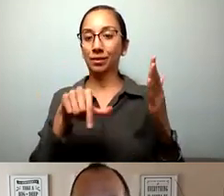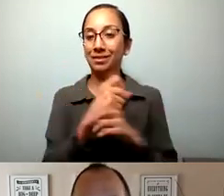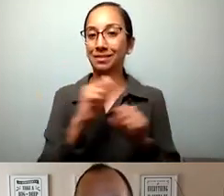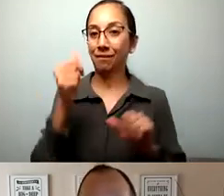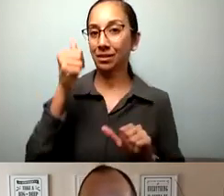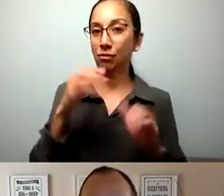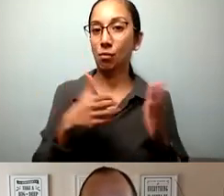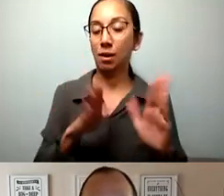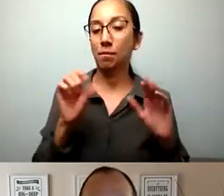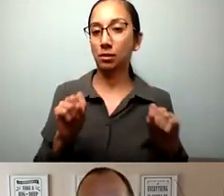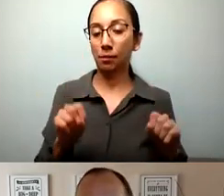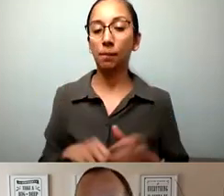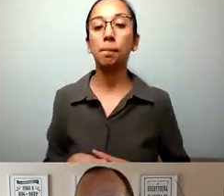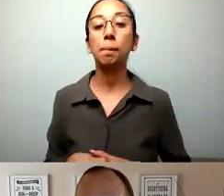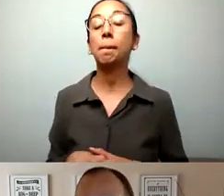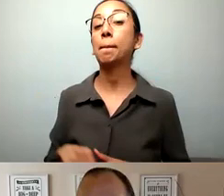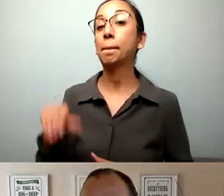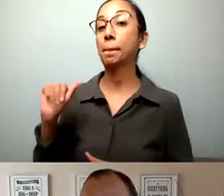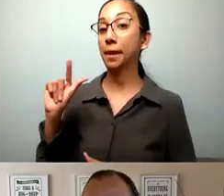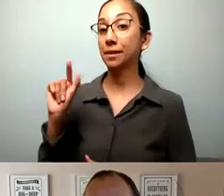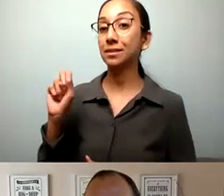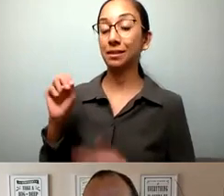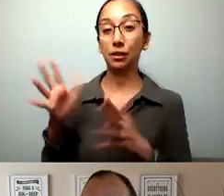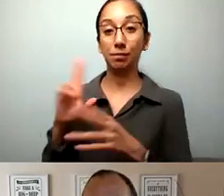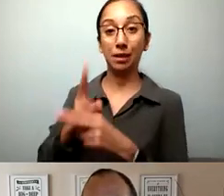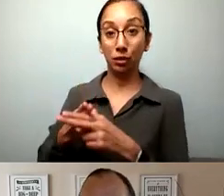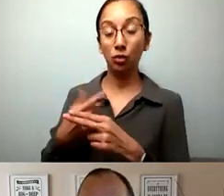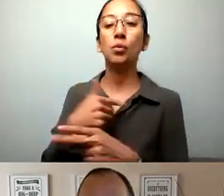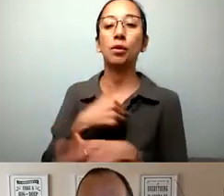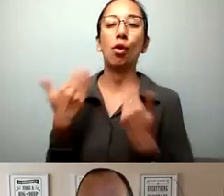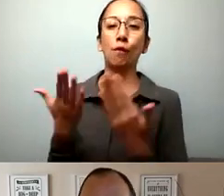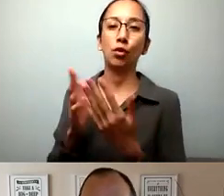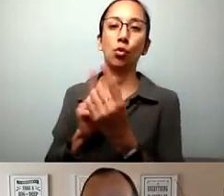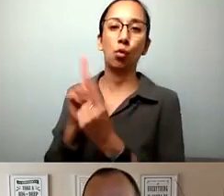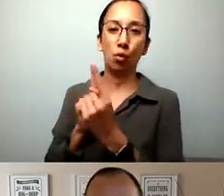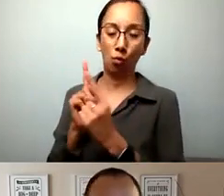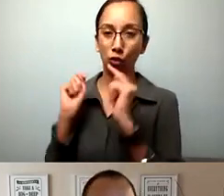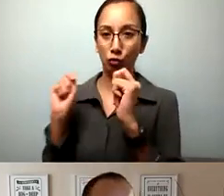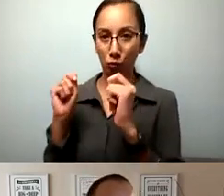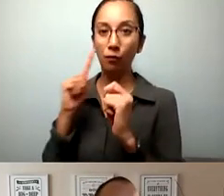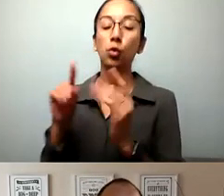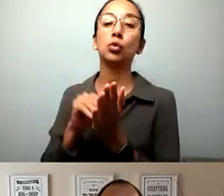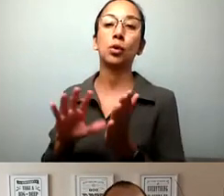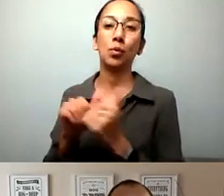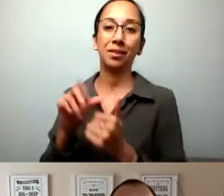Allison mentioned earlier, we are offering one-to-one tutoring at our sites for our students with disabilities. Next slide.